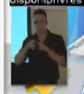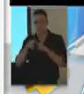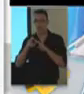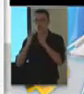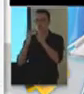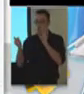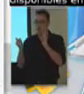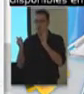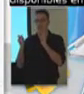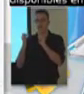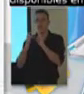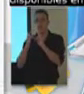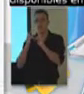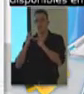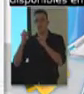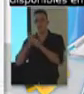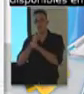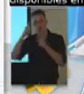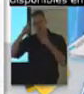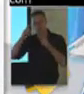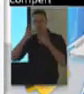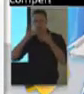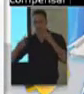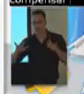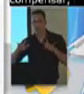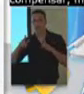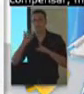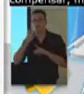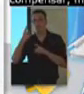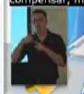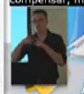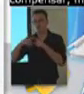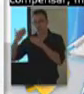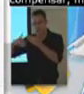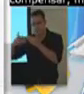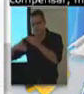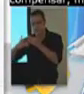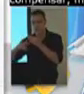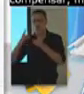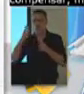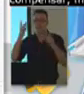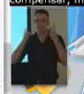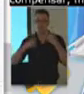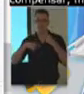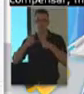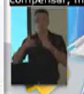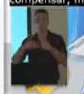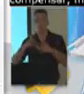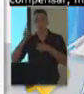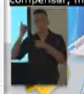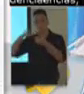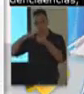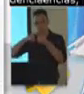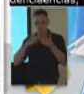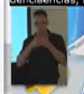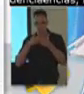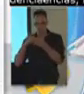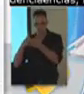on the market to prevent, compensate, control, lessen or neutralize deficiencies, limitations in activities and restrictions